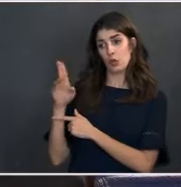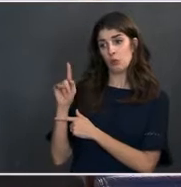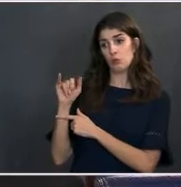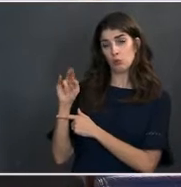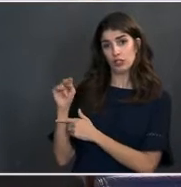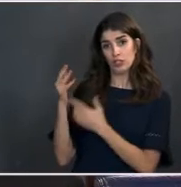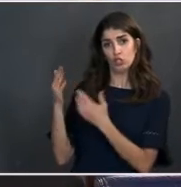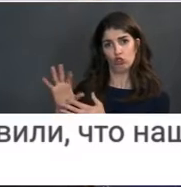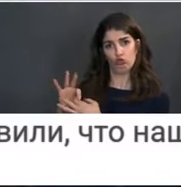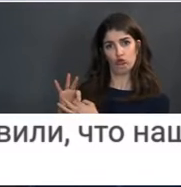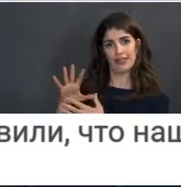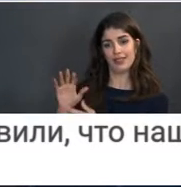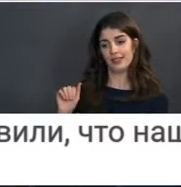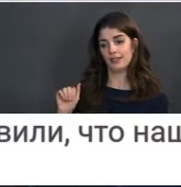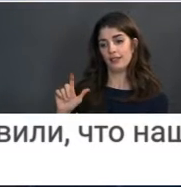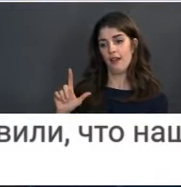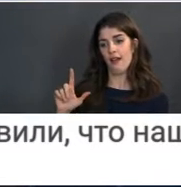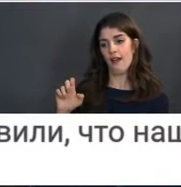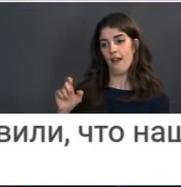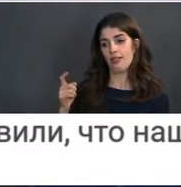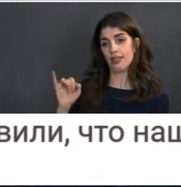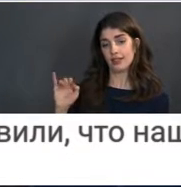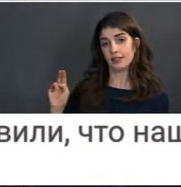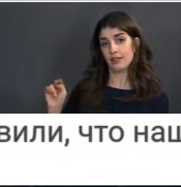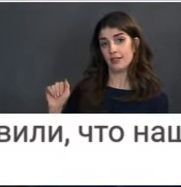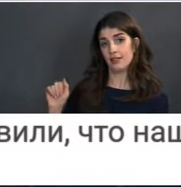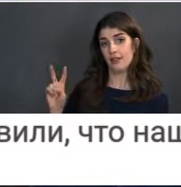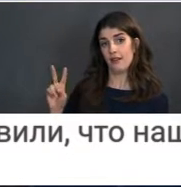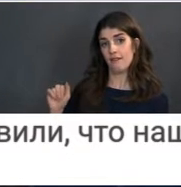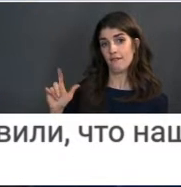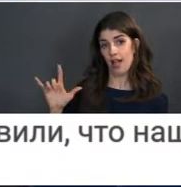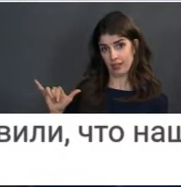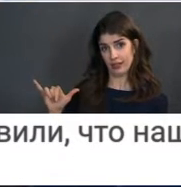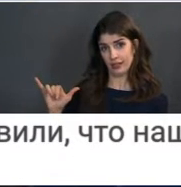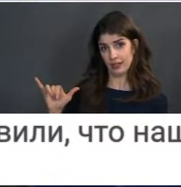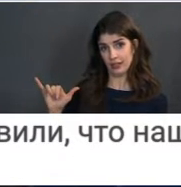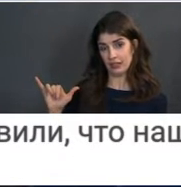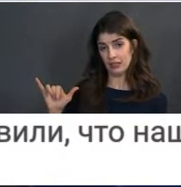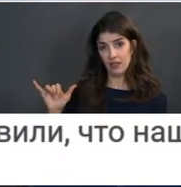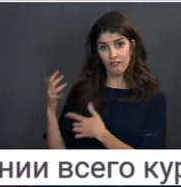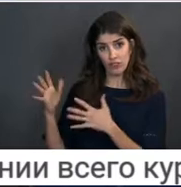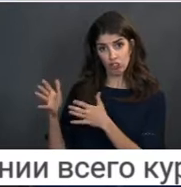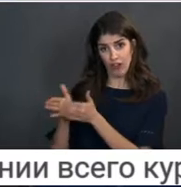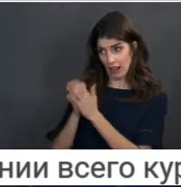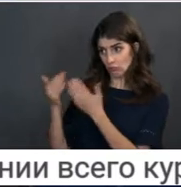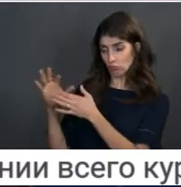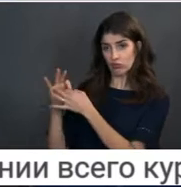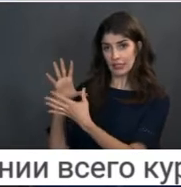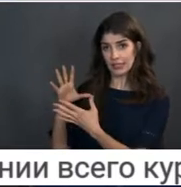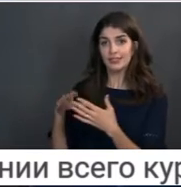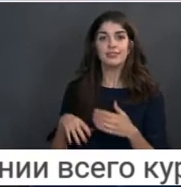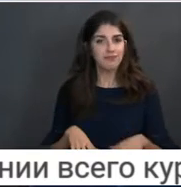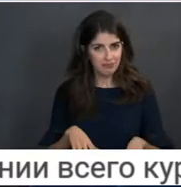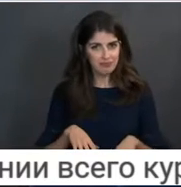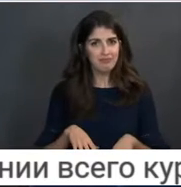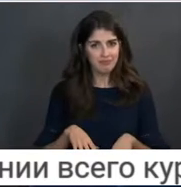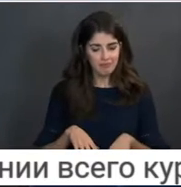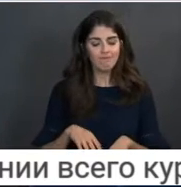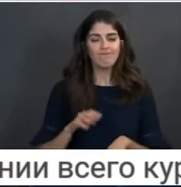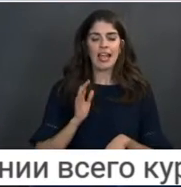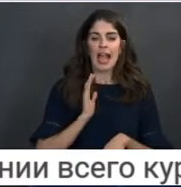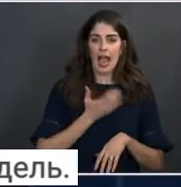Navalny? Yes, as we have publicly, as our team has repeatedly called